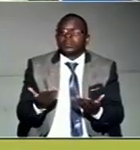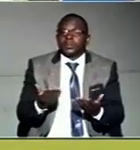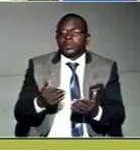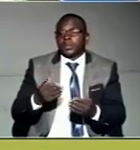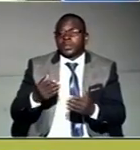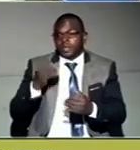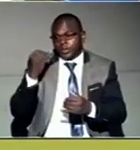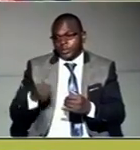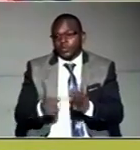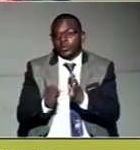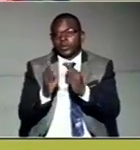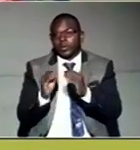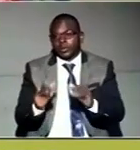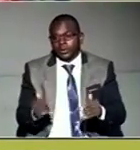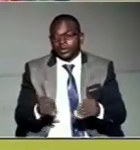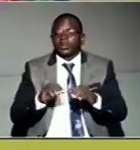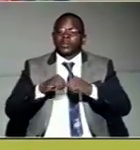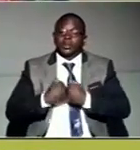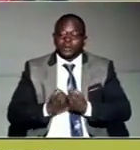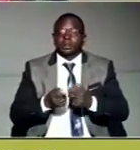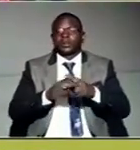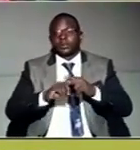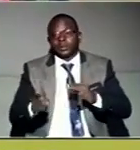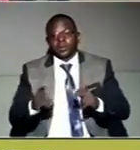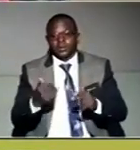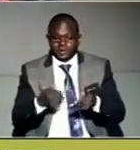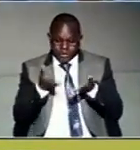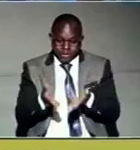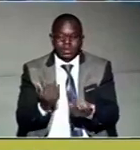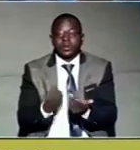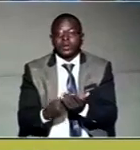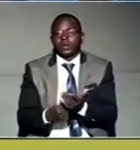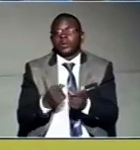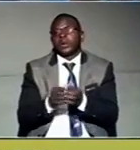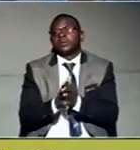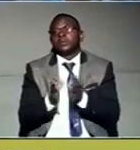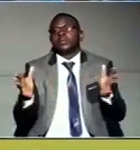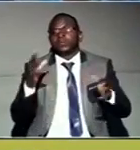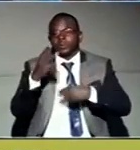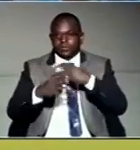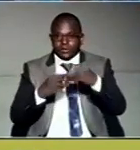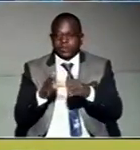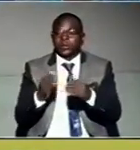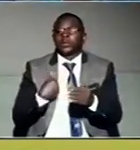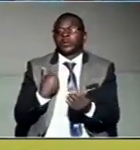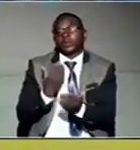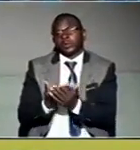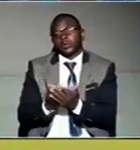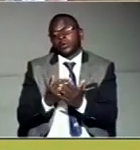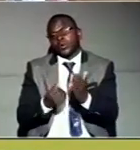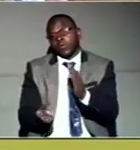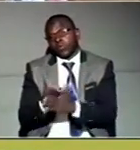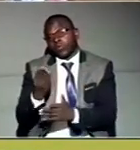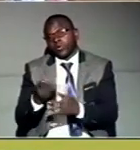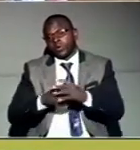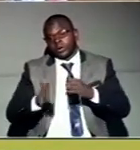finding a lasting solution to the challenge of refugees, not just in Uganda, but across the globe, requires addressing the causes